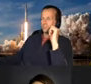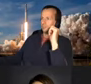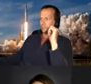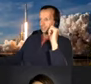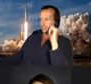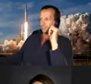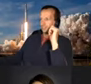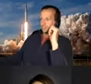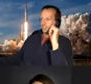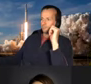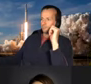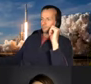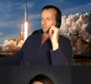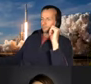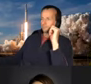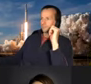facility.